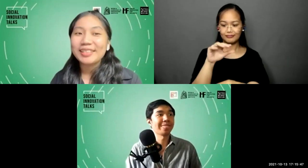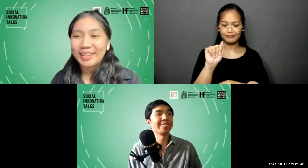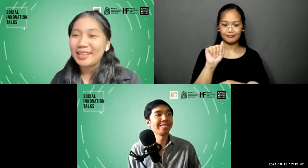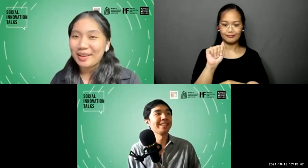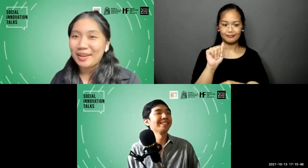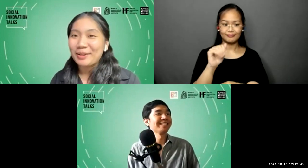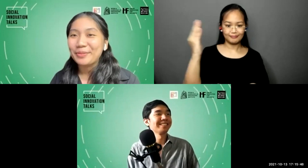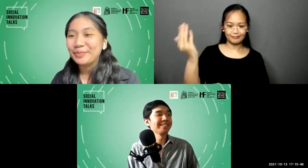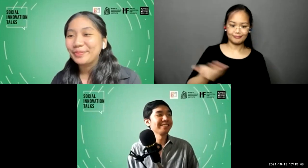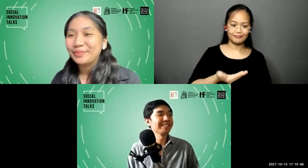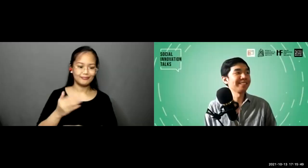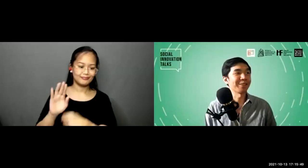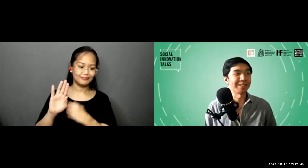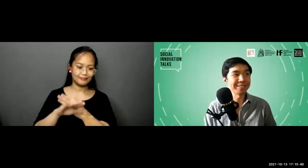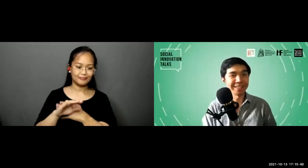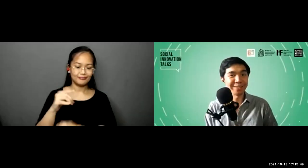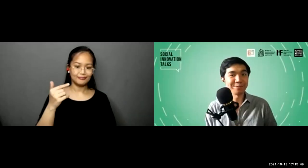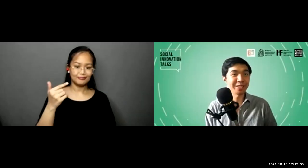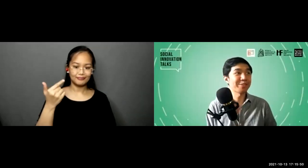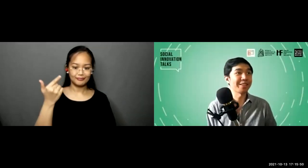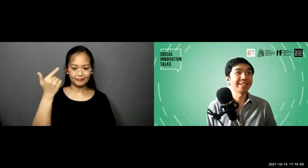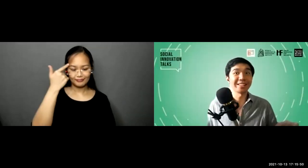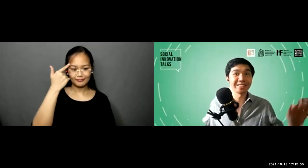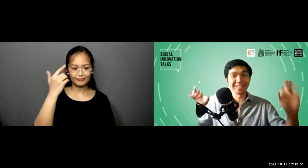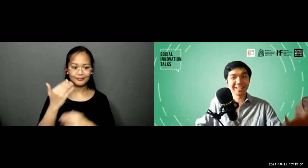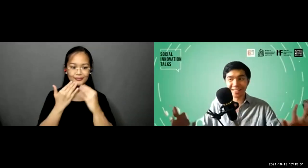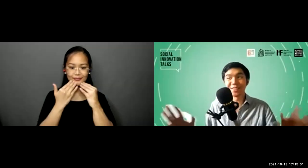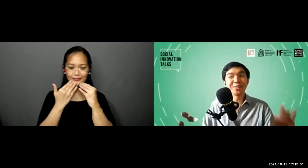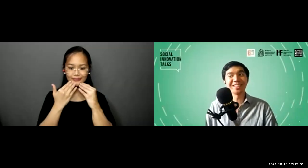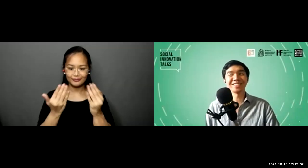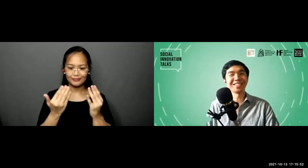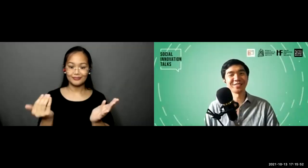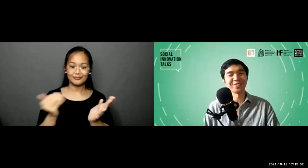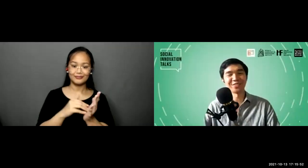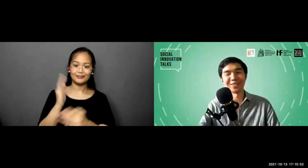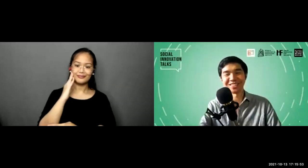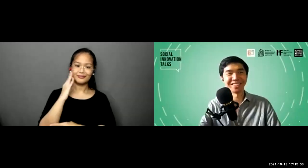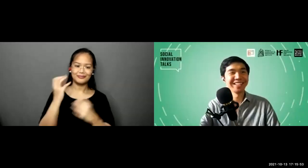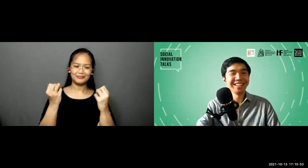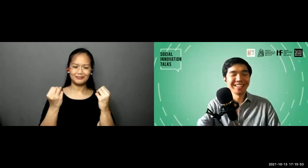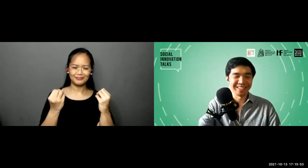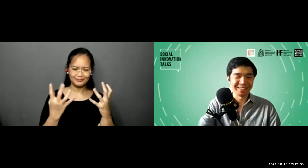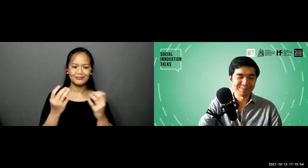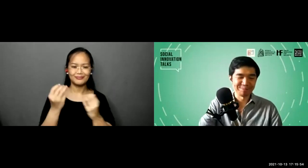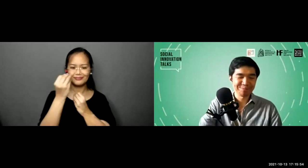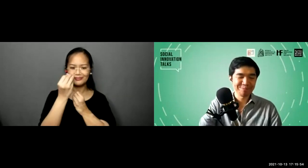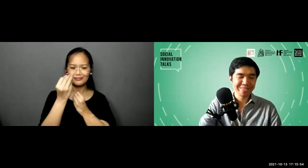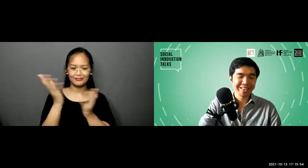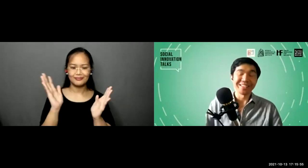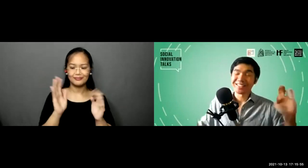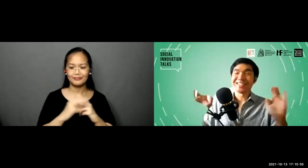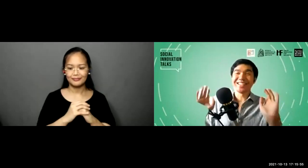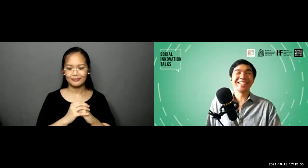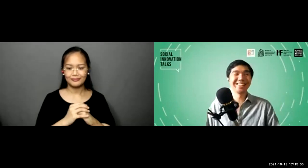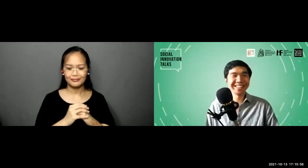Sir Gideon. Okay, thank you for that. And again, I know that it's a lot of information.